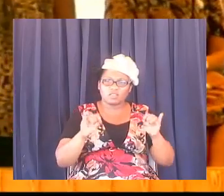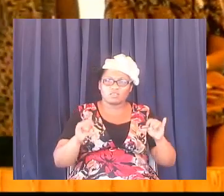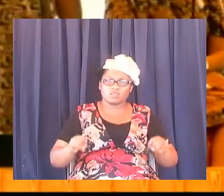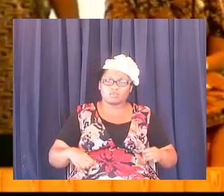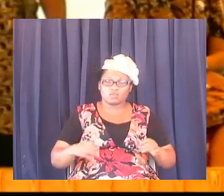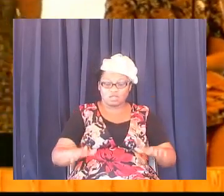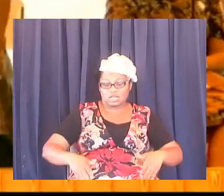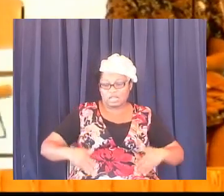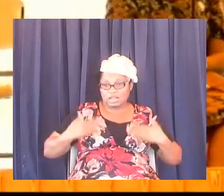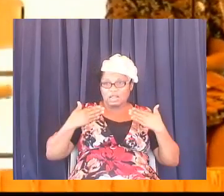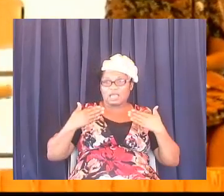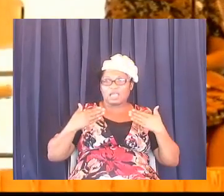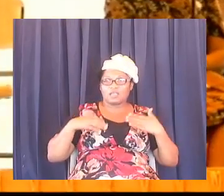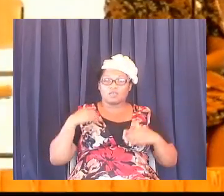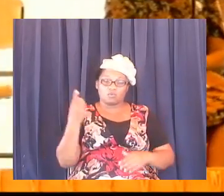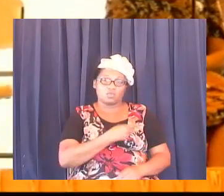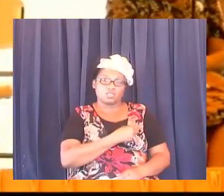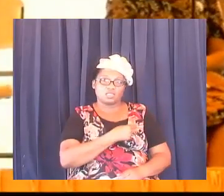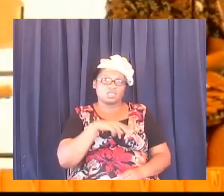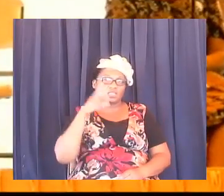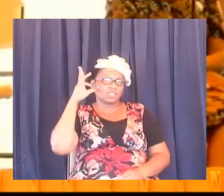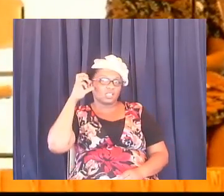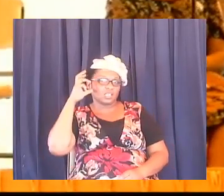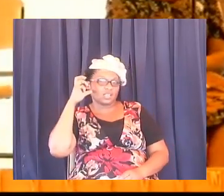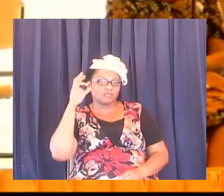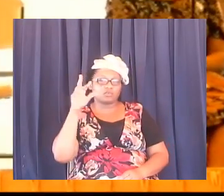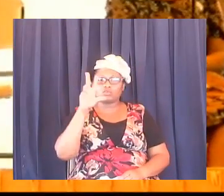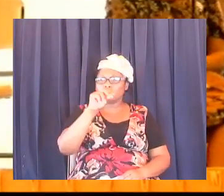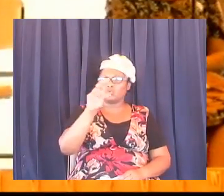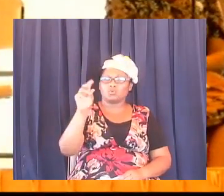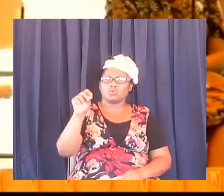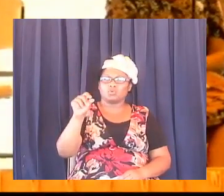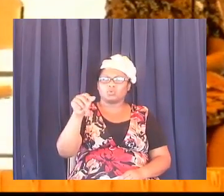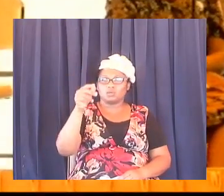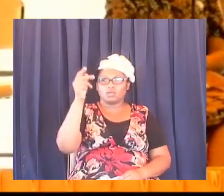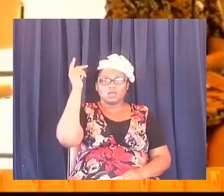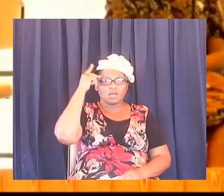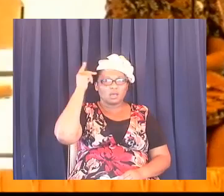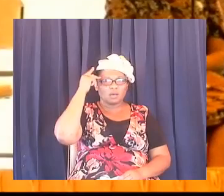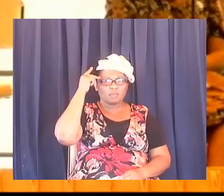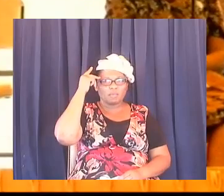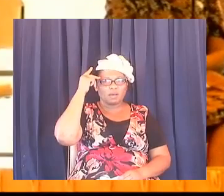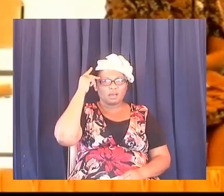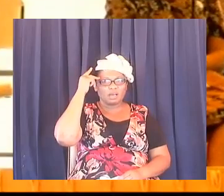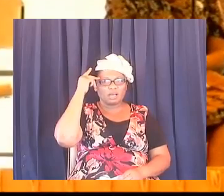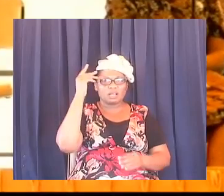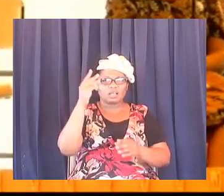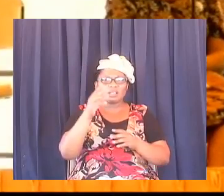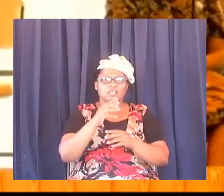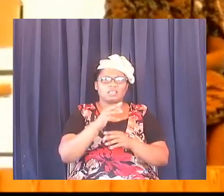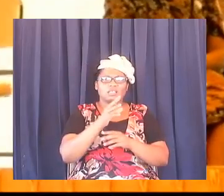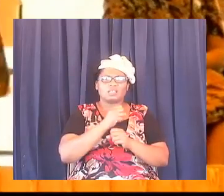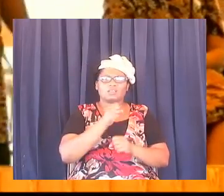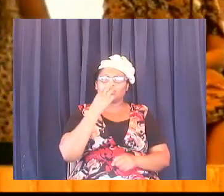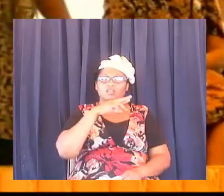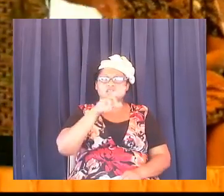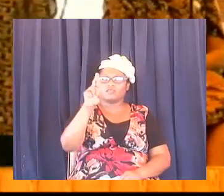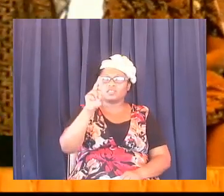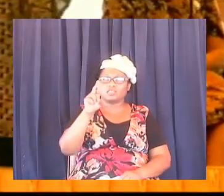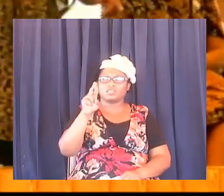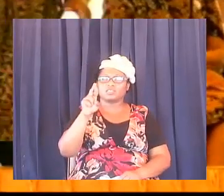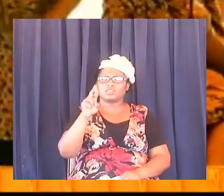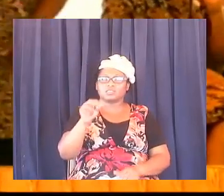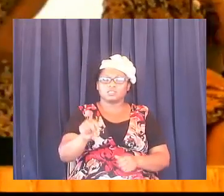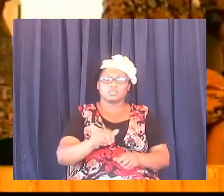No. That's why Paul got the revelation to the Thessalonian church. He said, in everything give